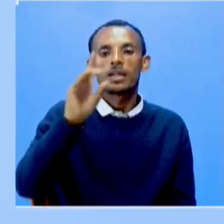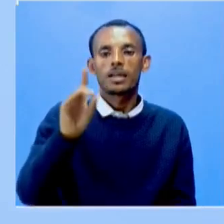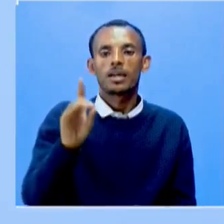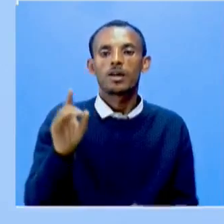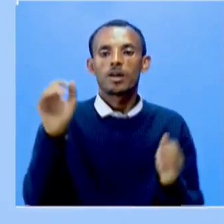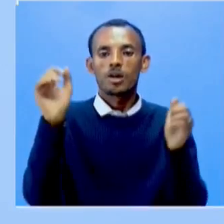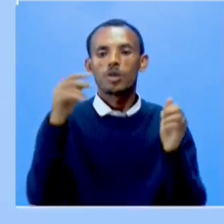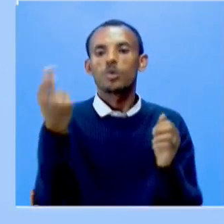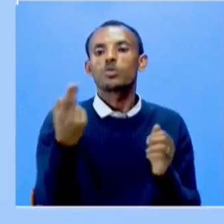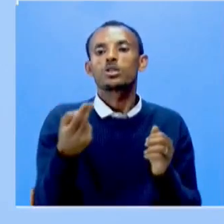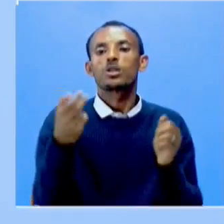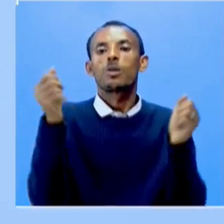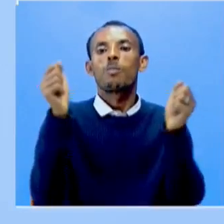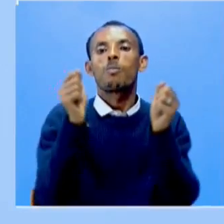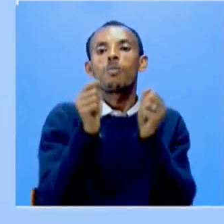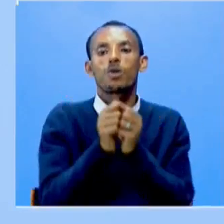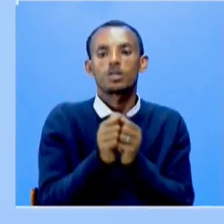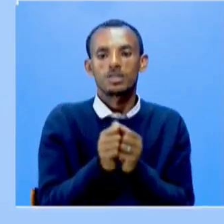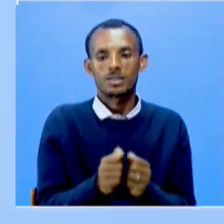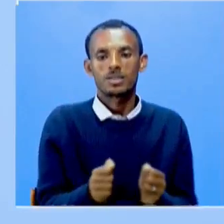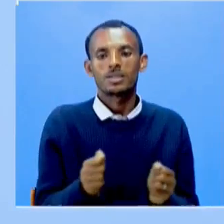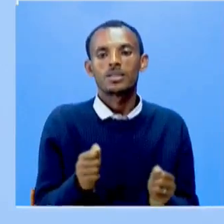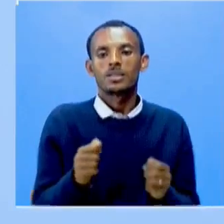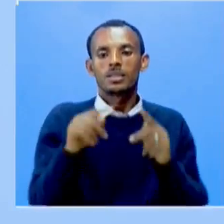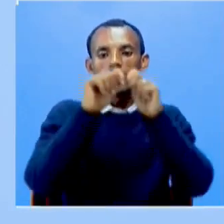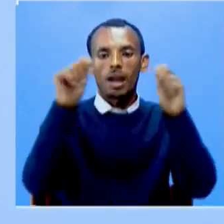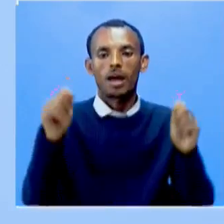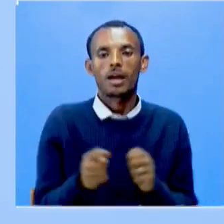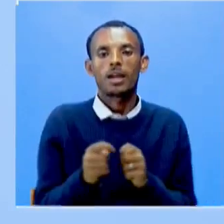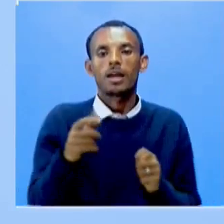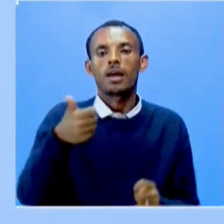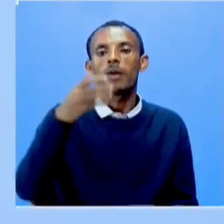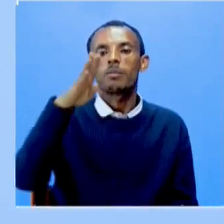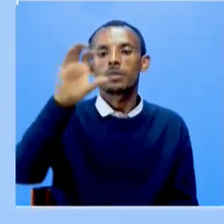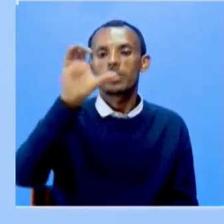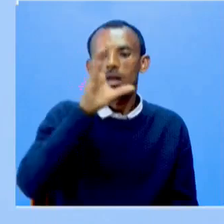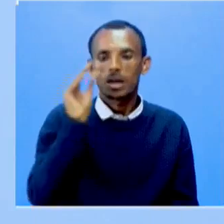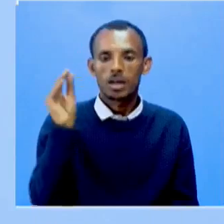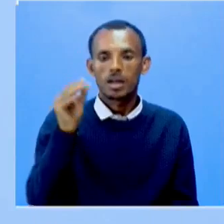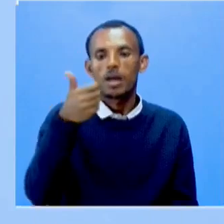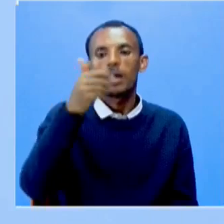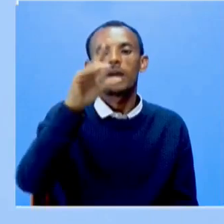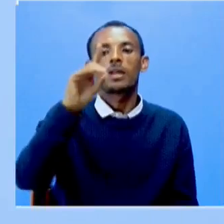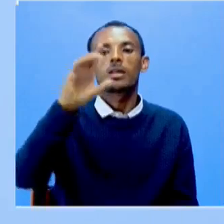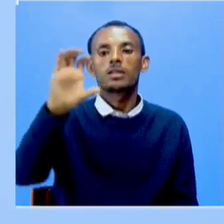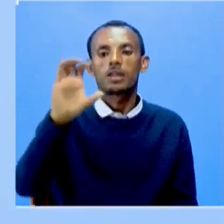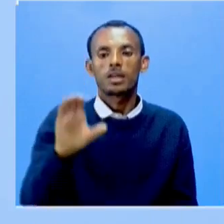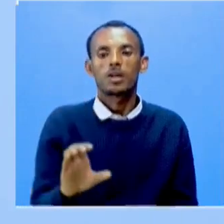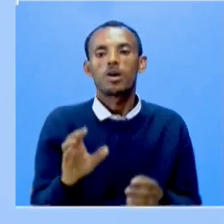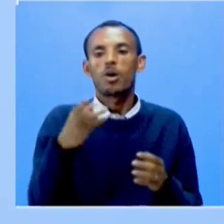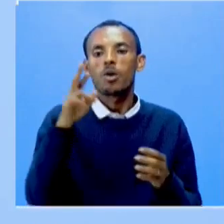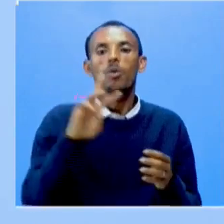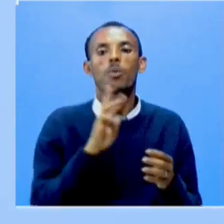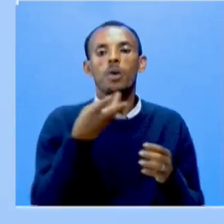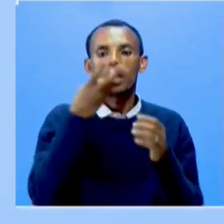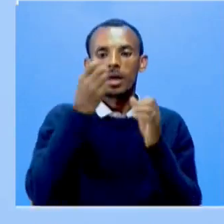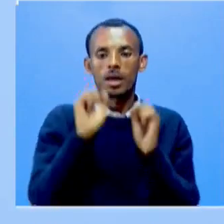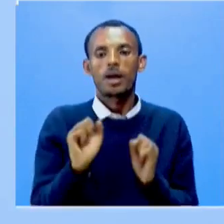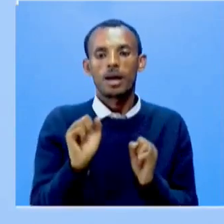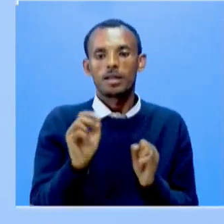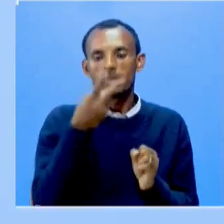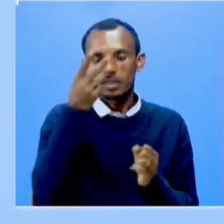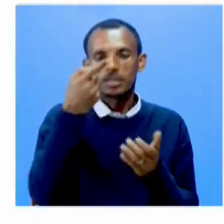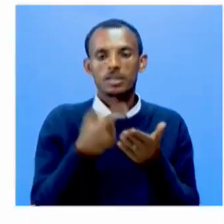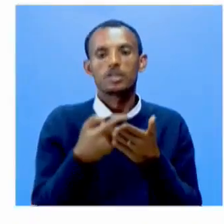both triangles. It is common for both triangles ABC and ADC. Or we can see these two triangles